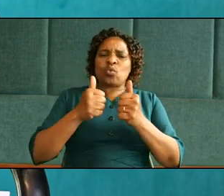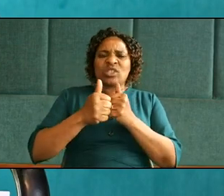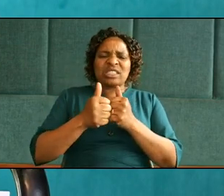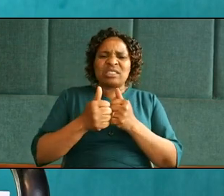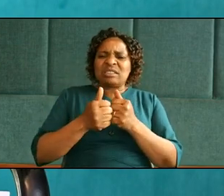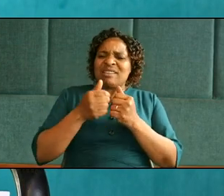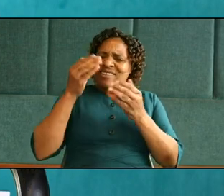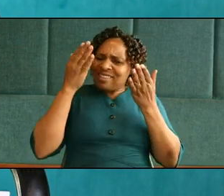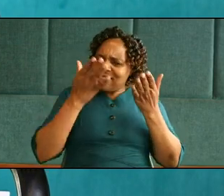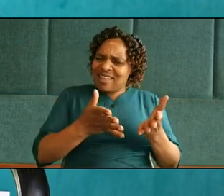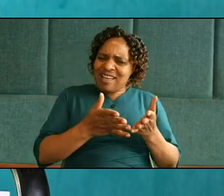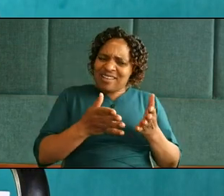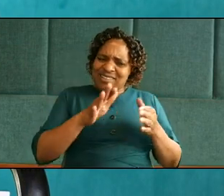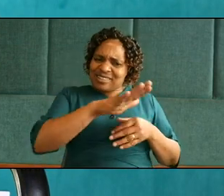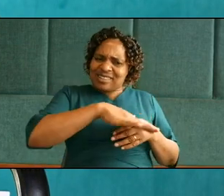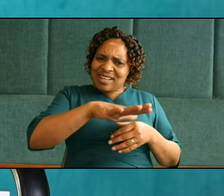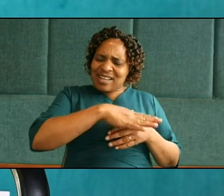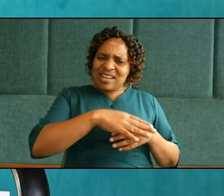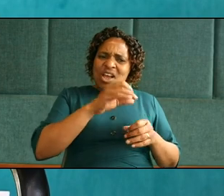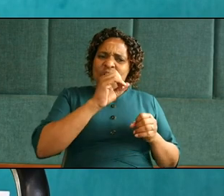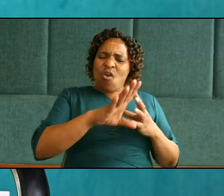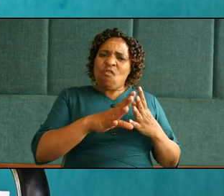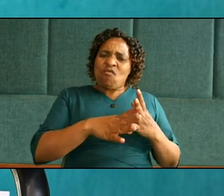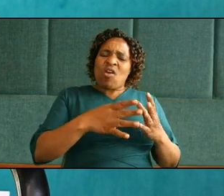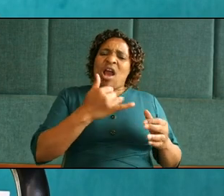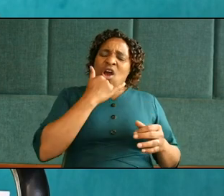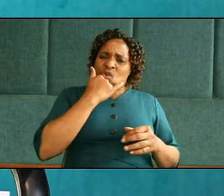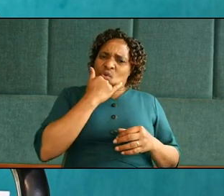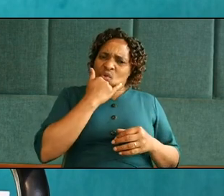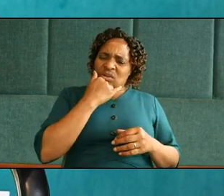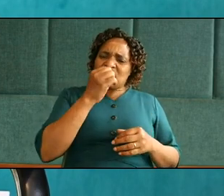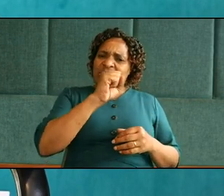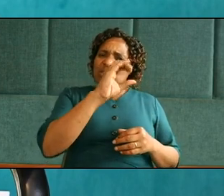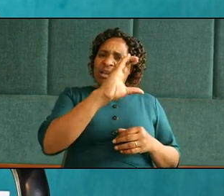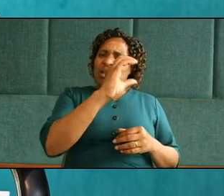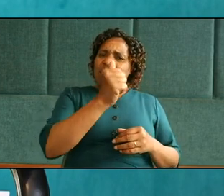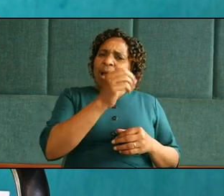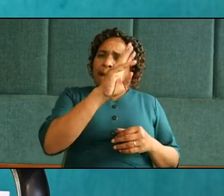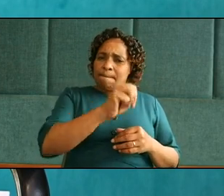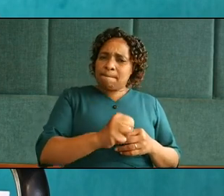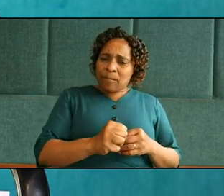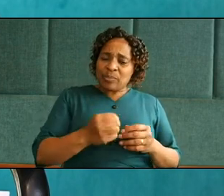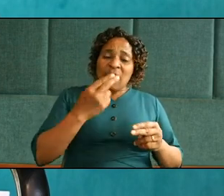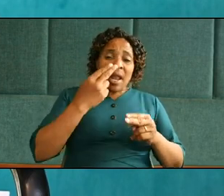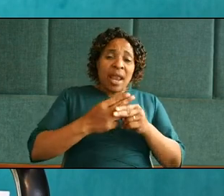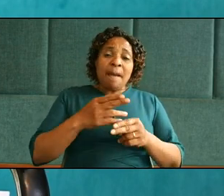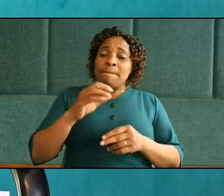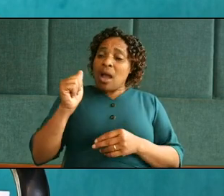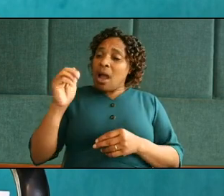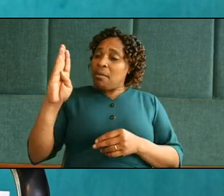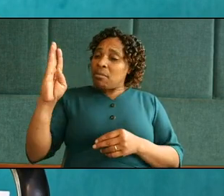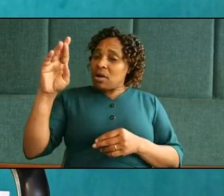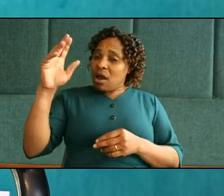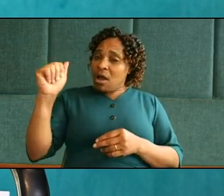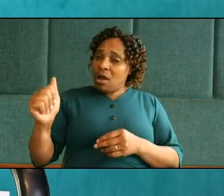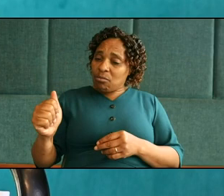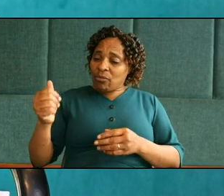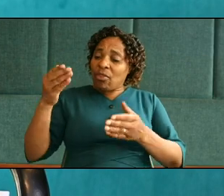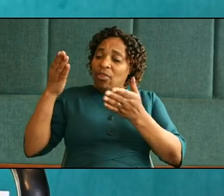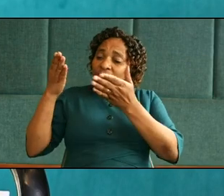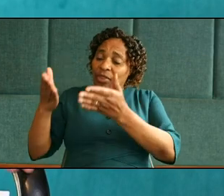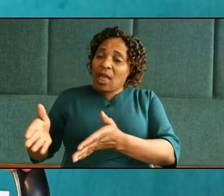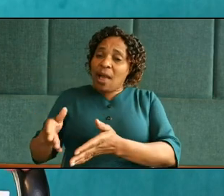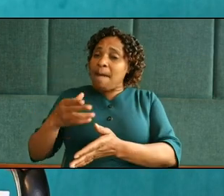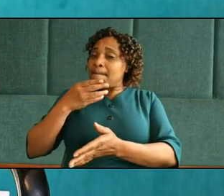scam, whereby there is this guy who we would call Abramov. So Abramov was always there in all the casinos. You know, where